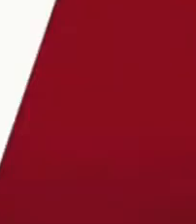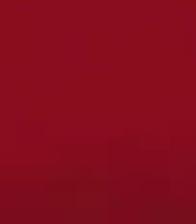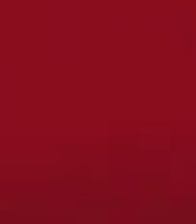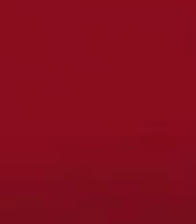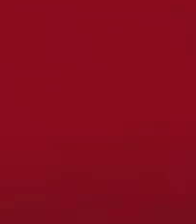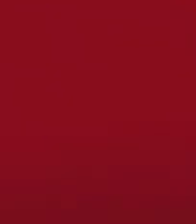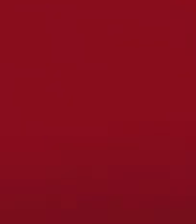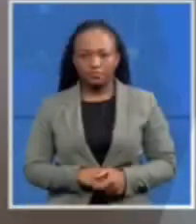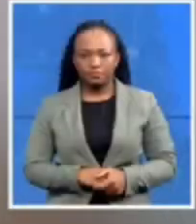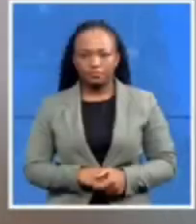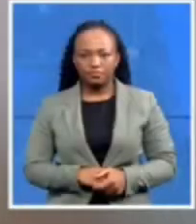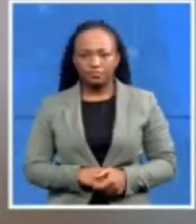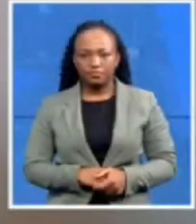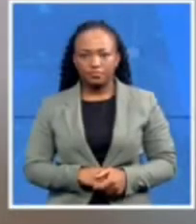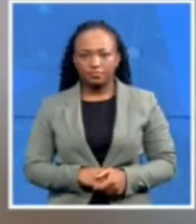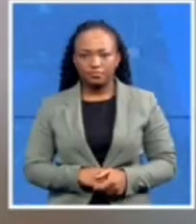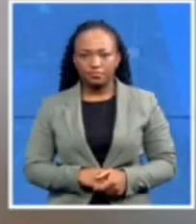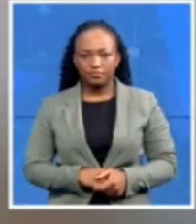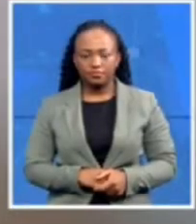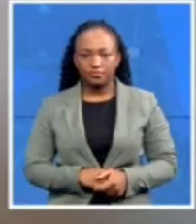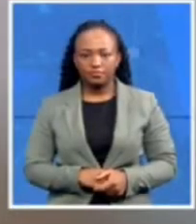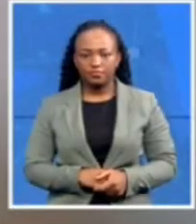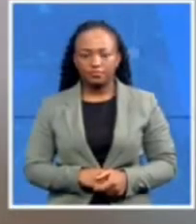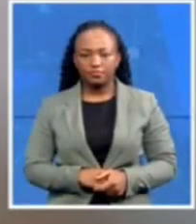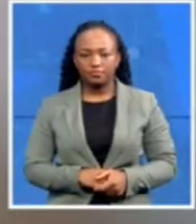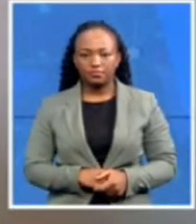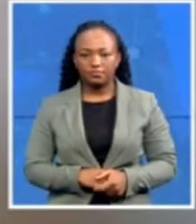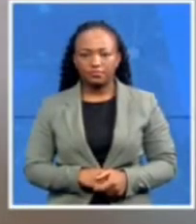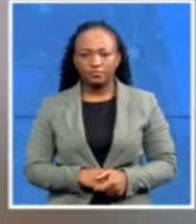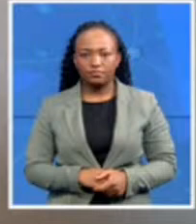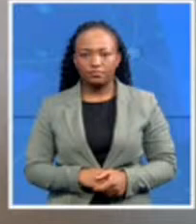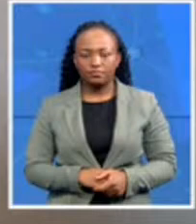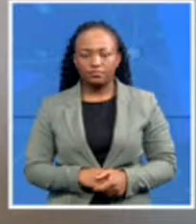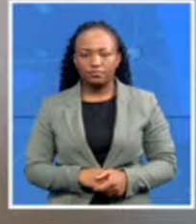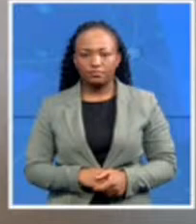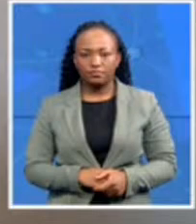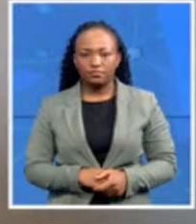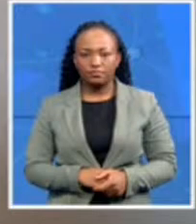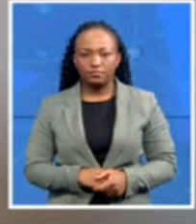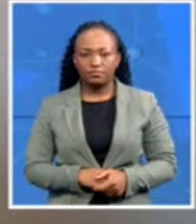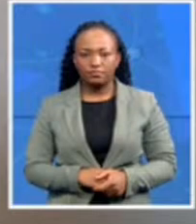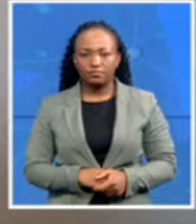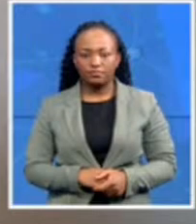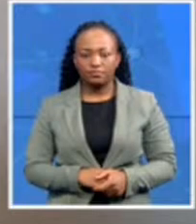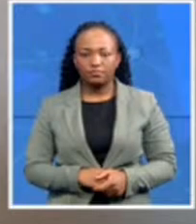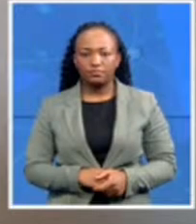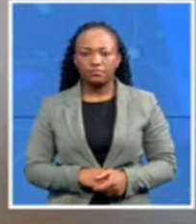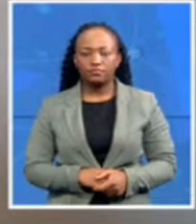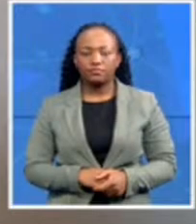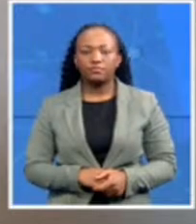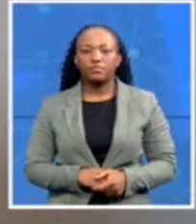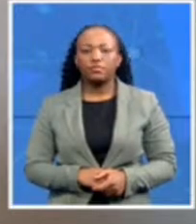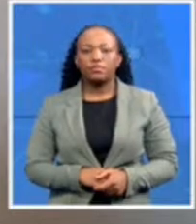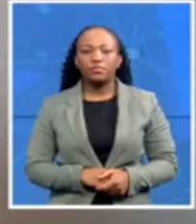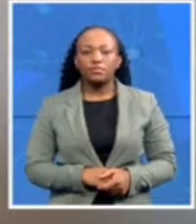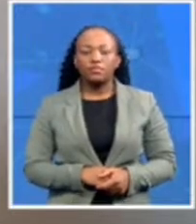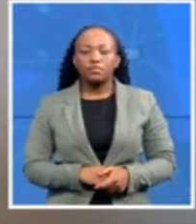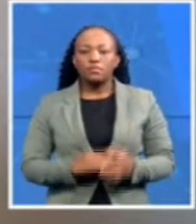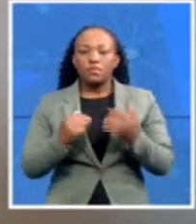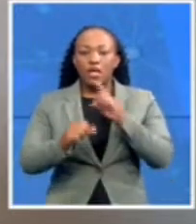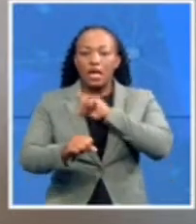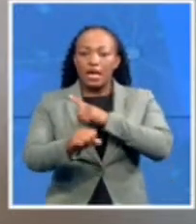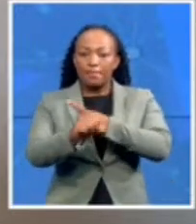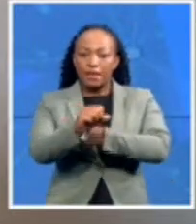margin from our conventional capacity is quite tight. We need to